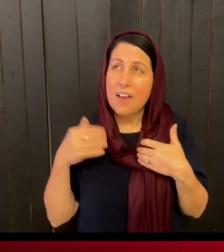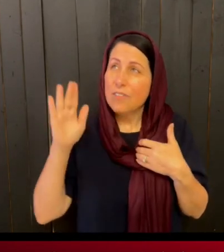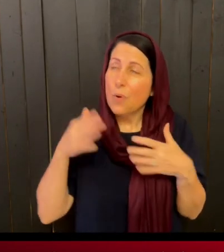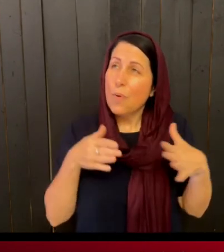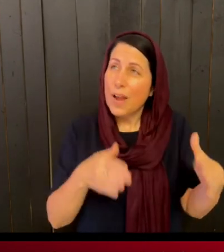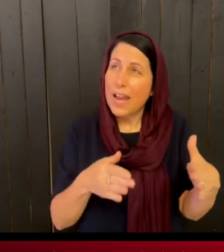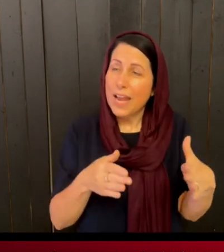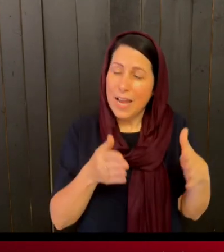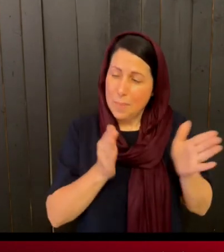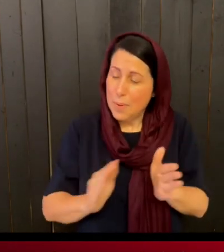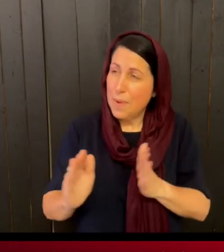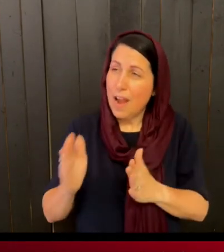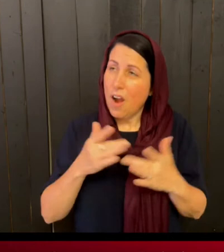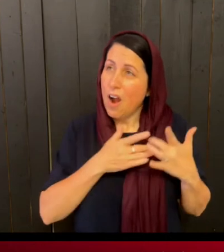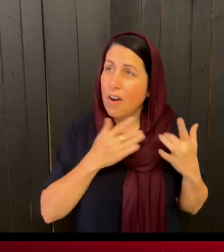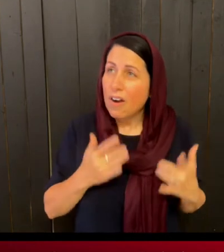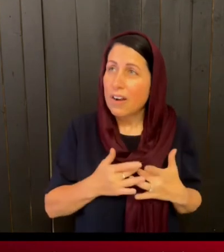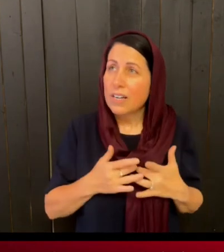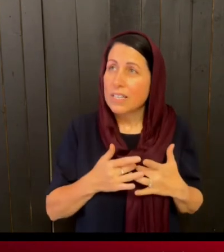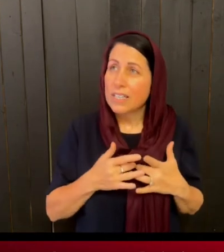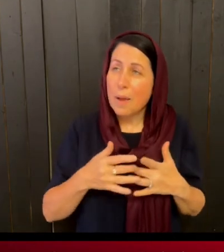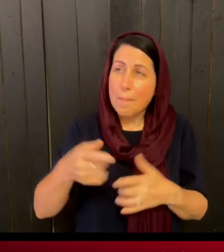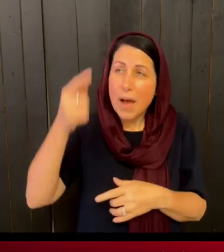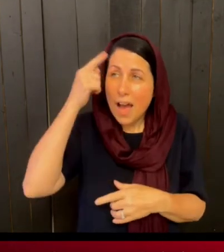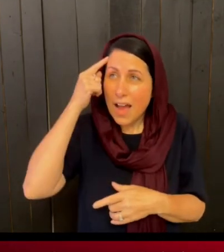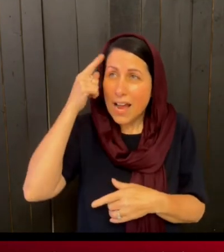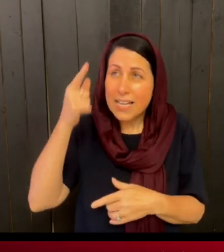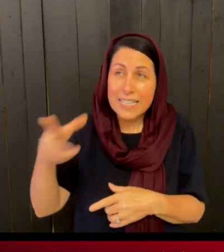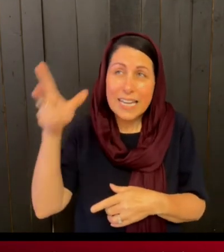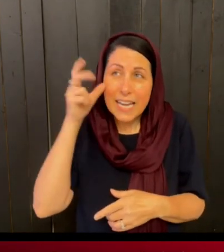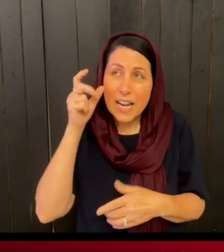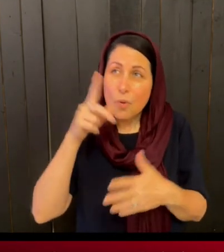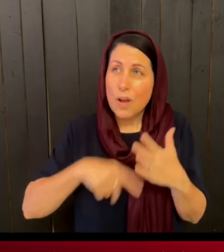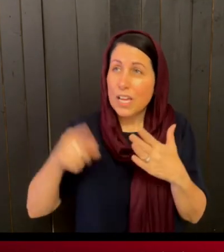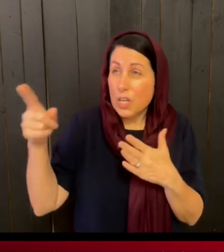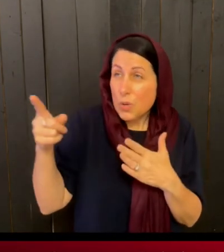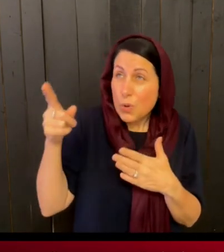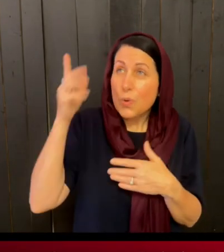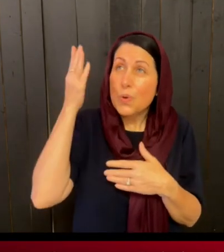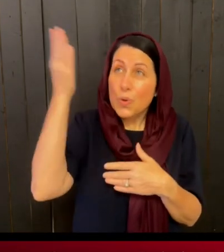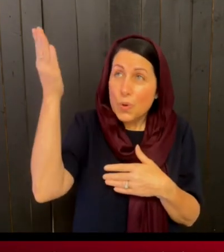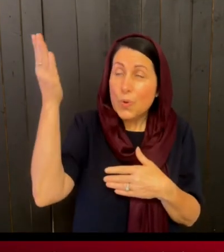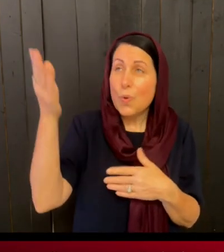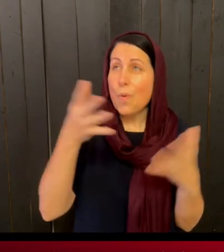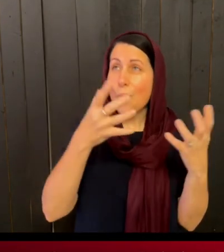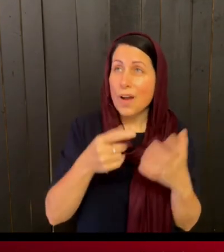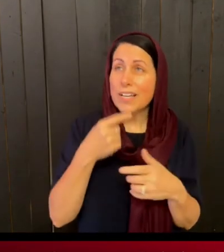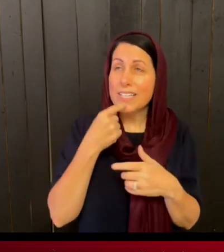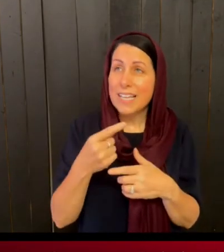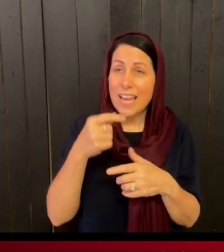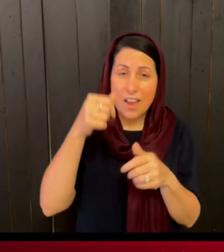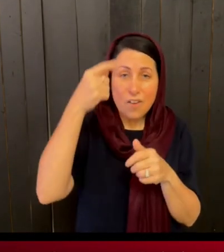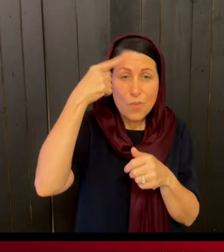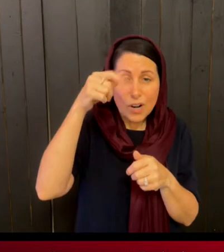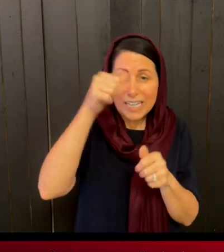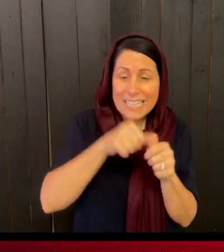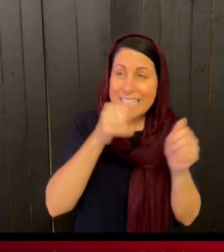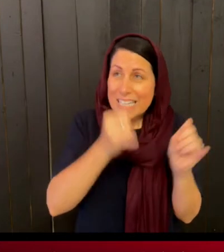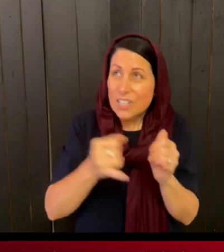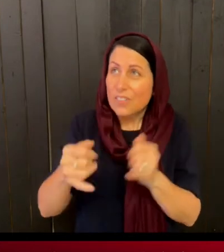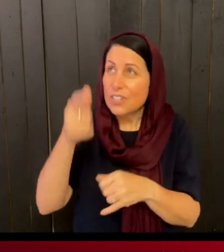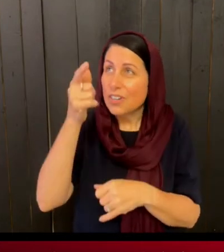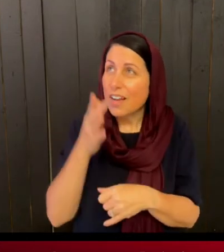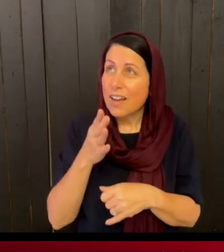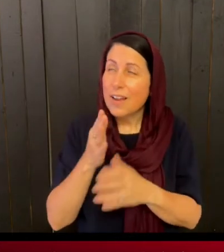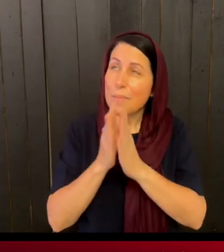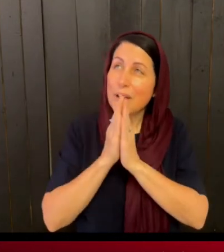hearts, prepare minds, Lord God, to hear what you want to say, what you have for each individual, Lord God. Just